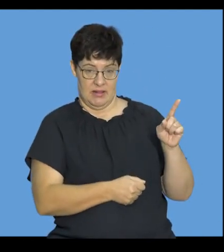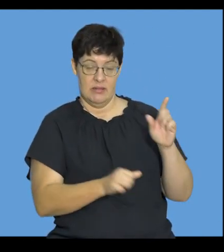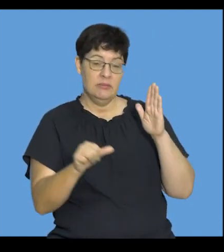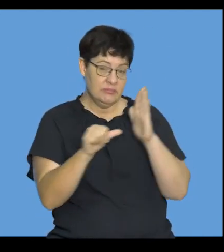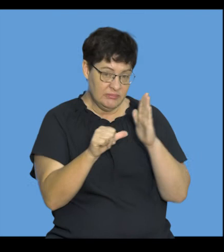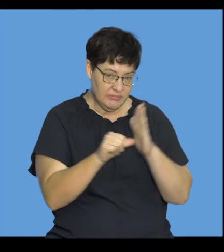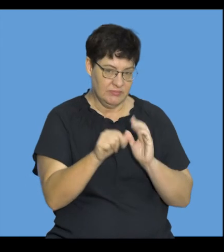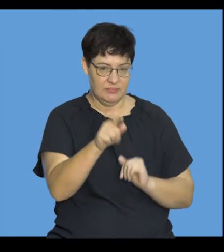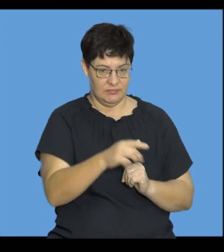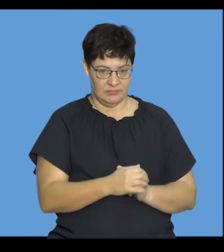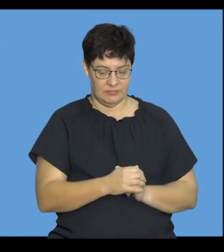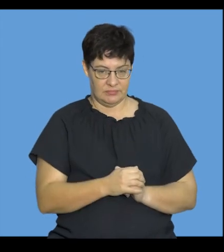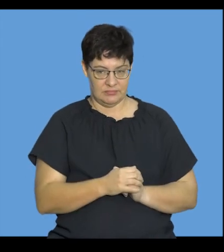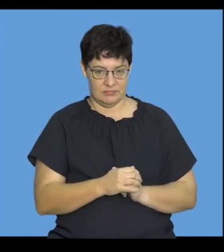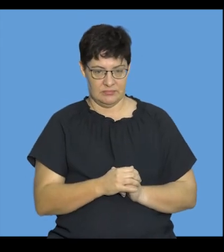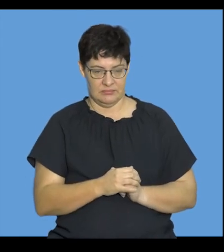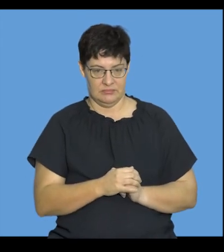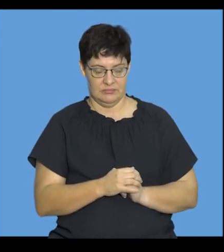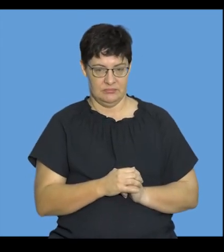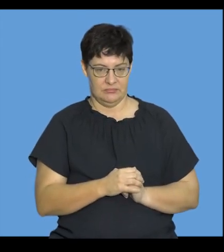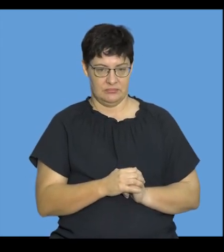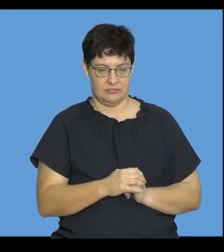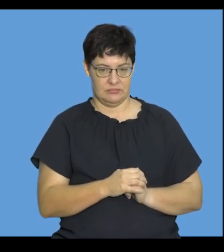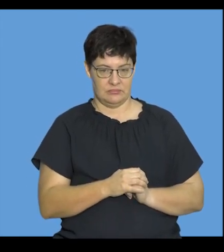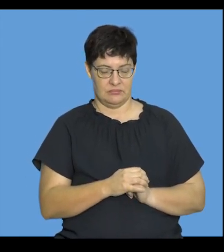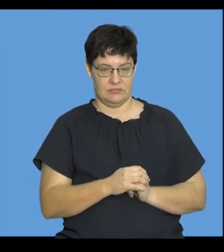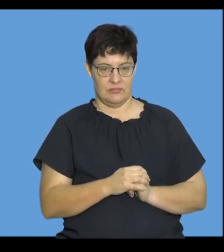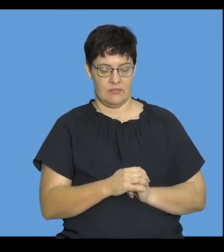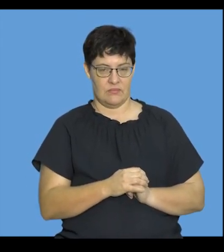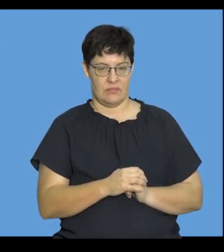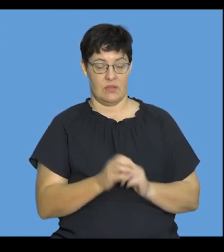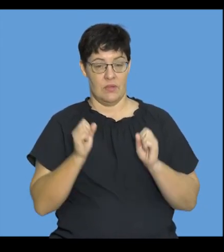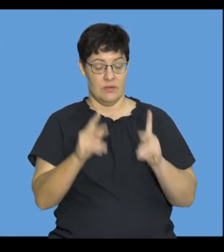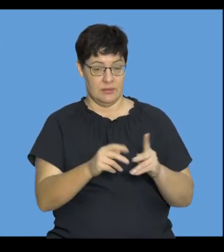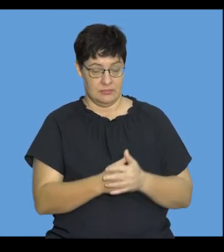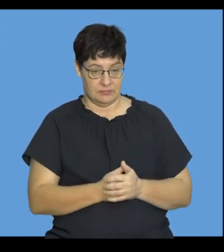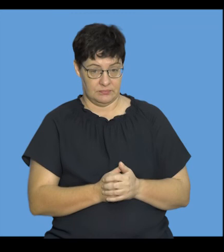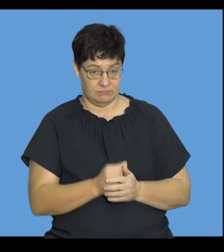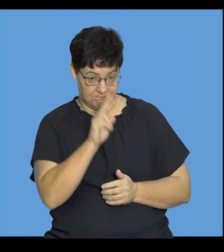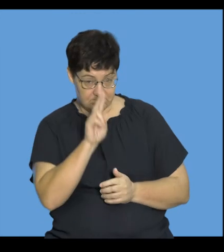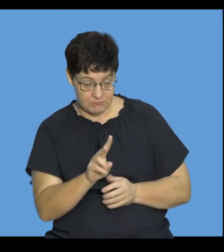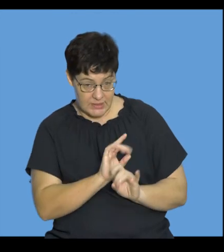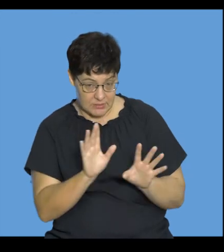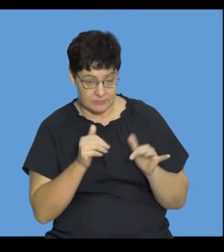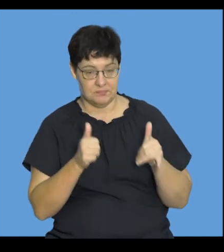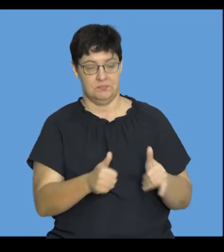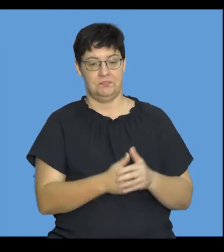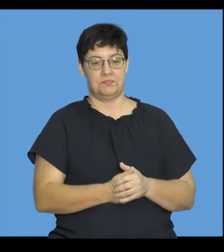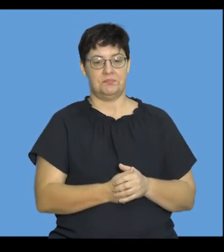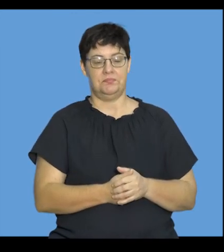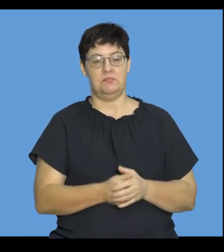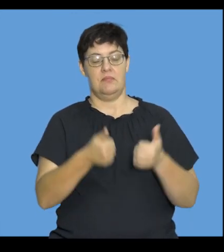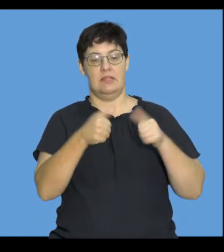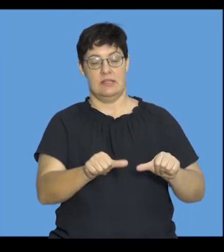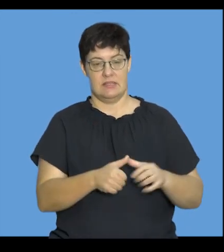important. It's based on my July credit sale. Okay, you see that. Good. Let's go to the next one.